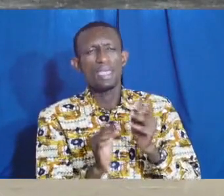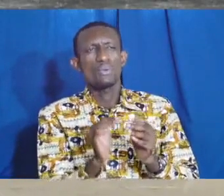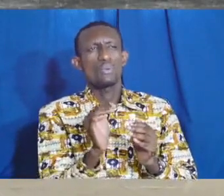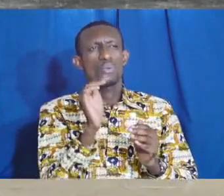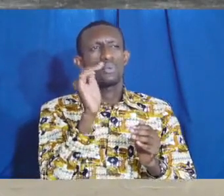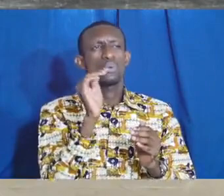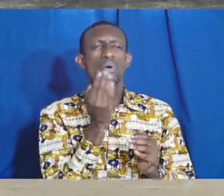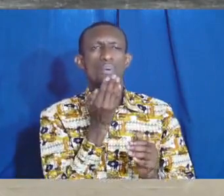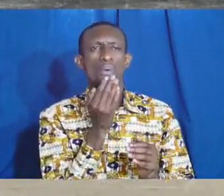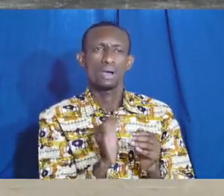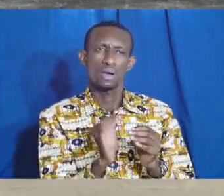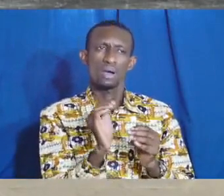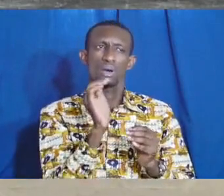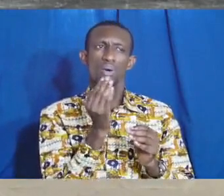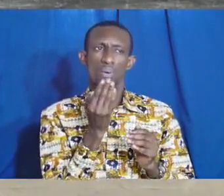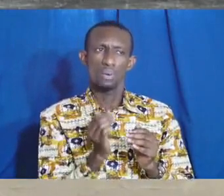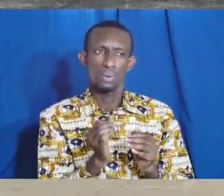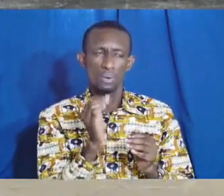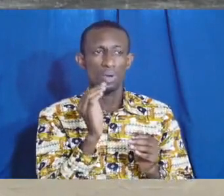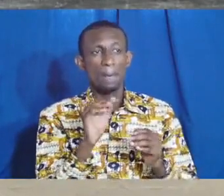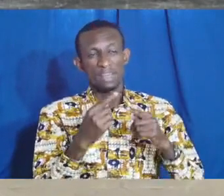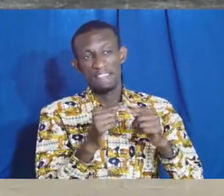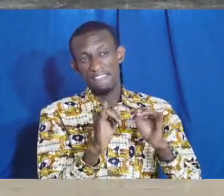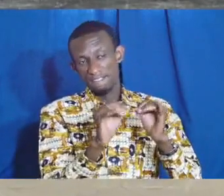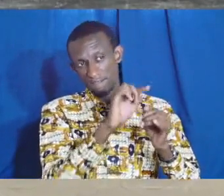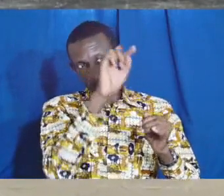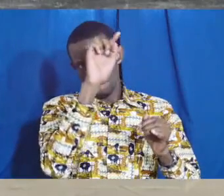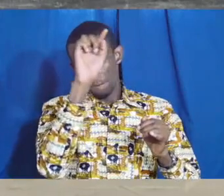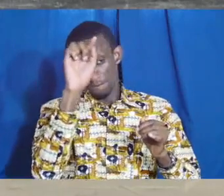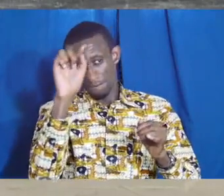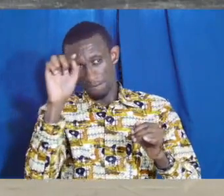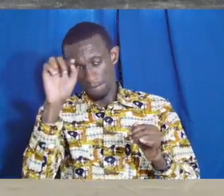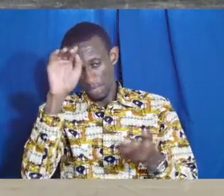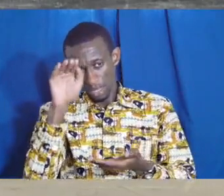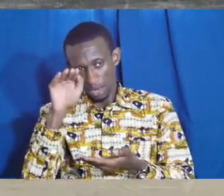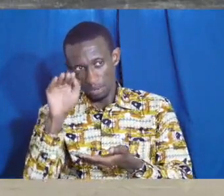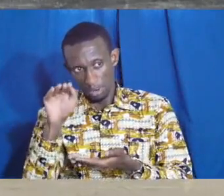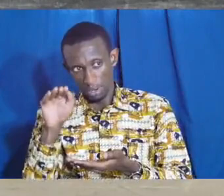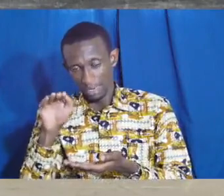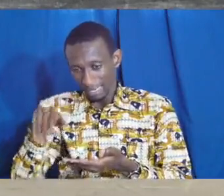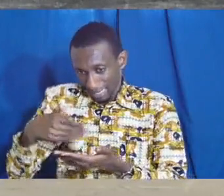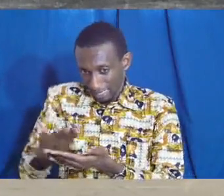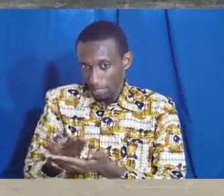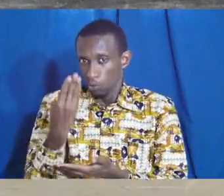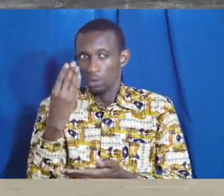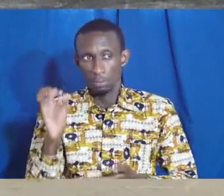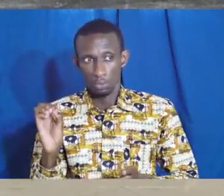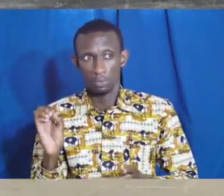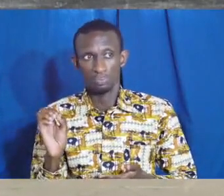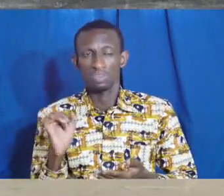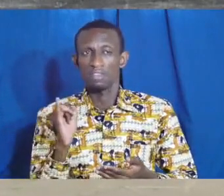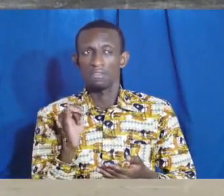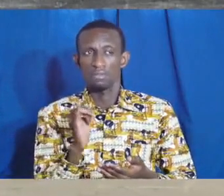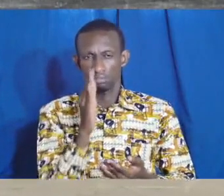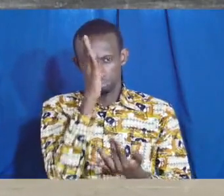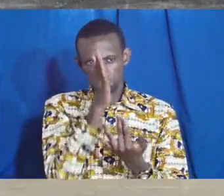But when it comes to exceeds to optimum temperature, the optimum temperature must be ranging to 40. All right? When it comes to here,